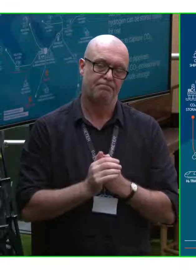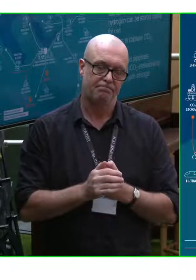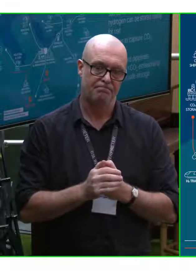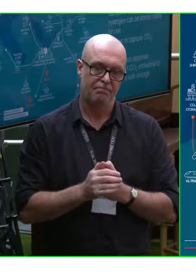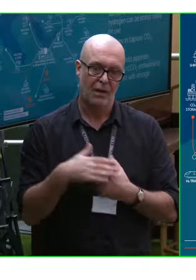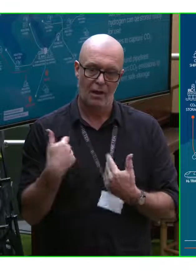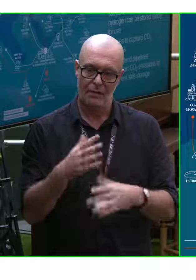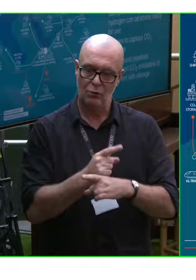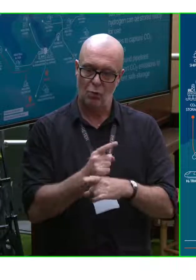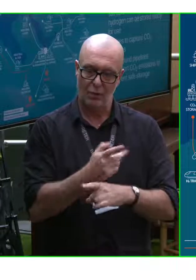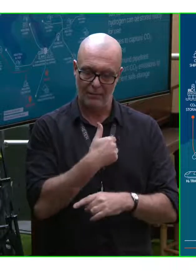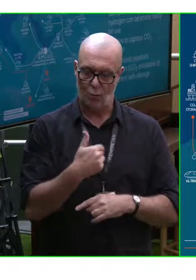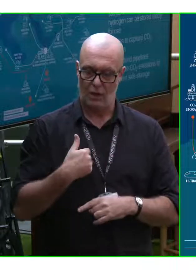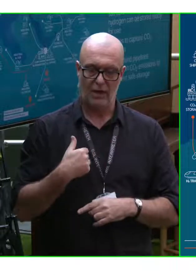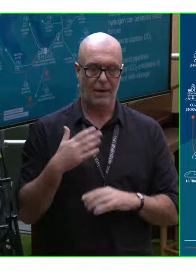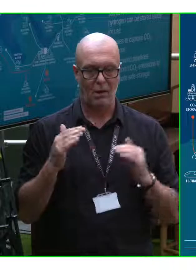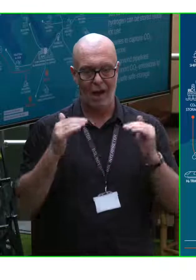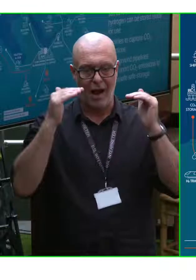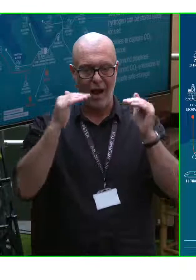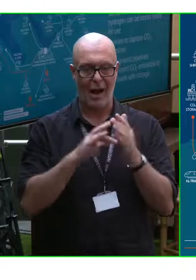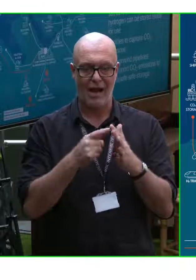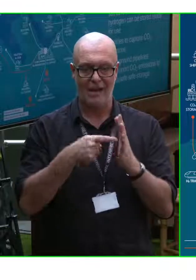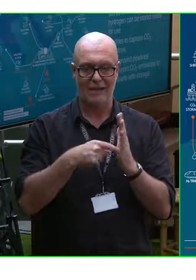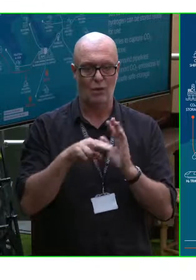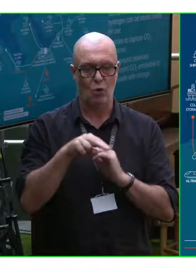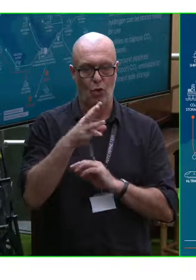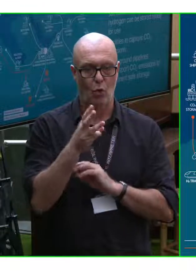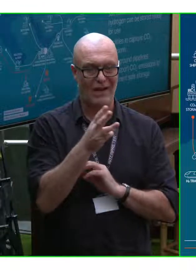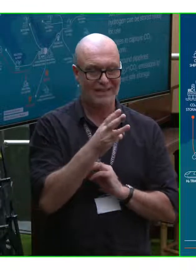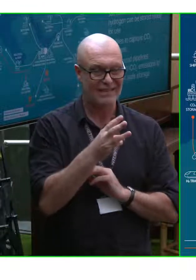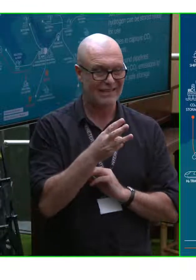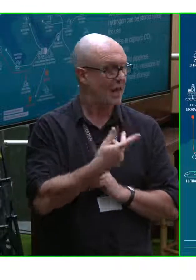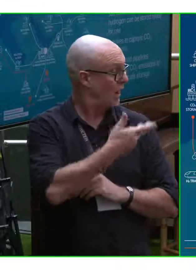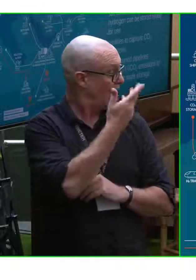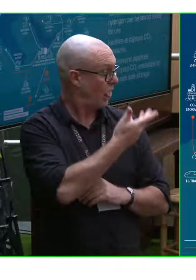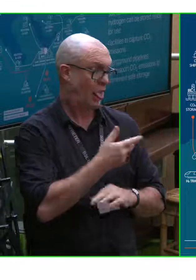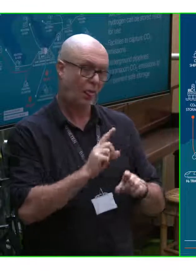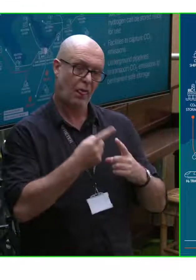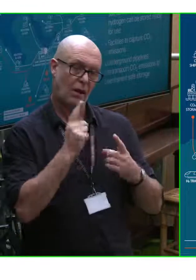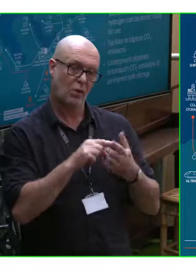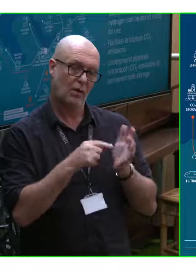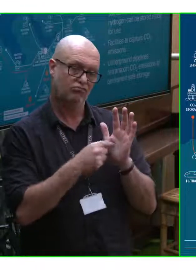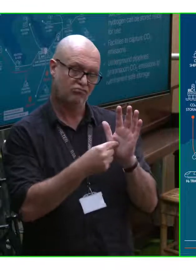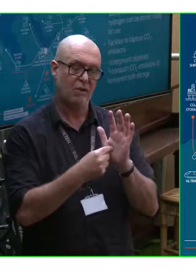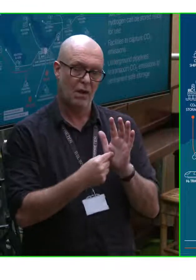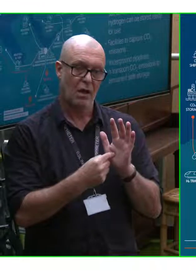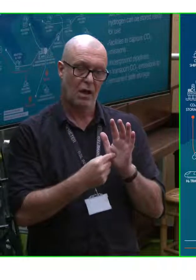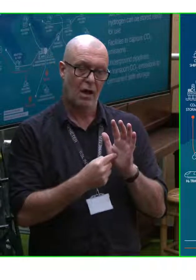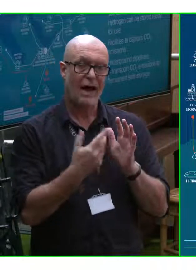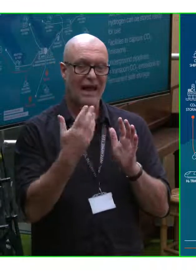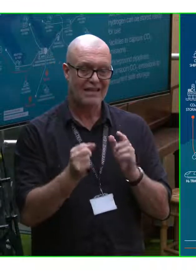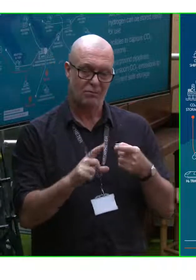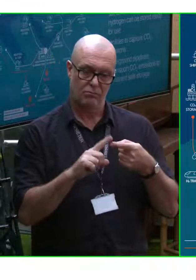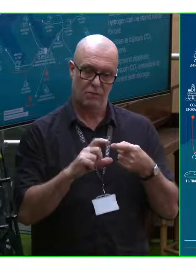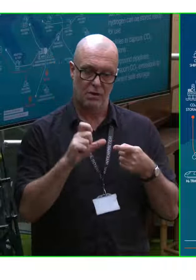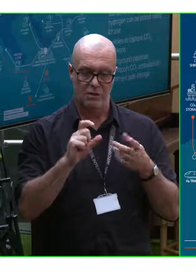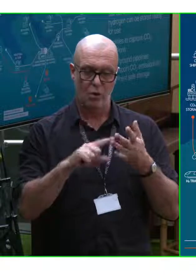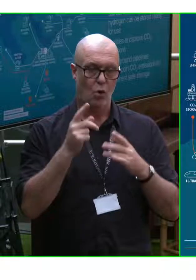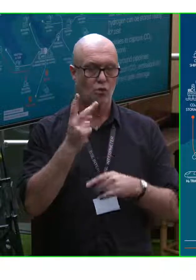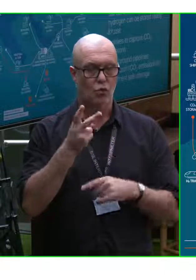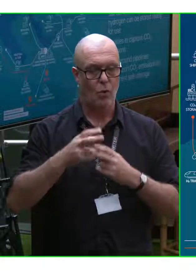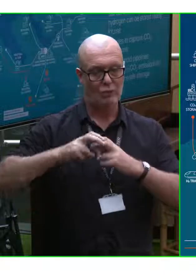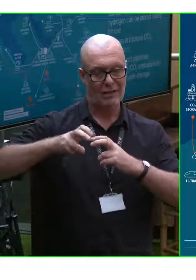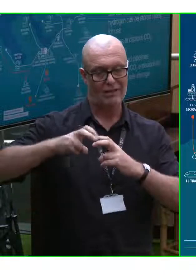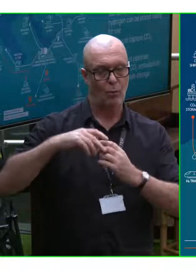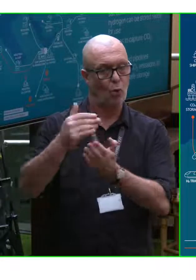morning about HyNet Northwest. This is a little sketch of what it is. It comprises, one, CO2 transport and